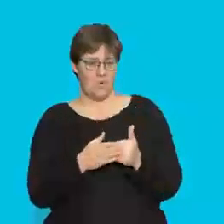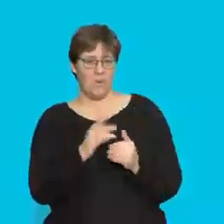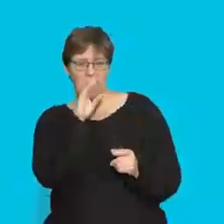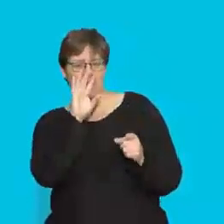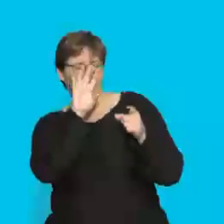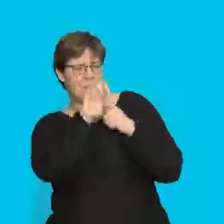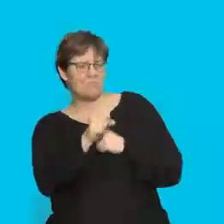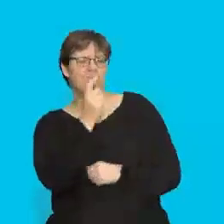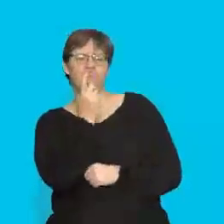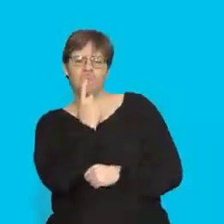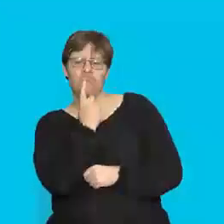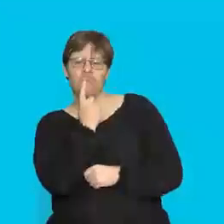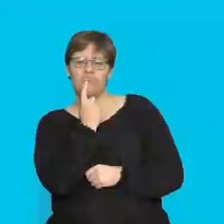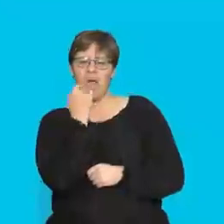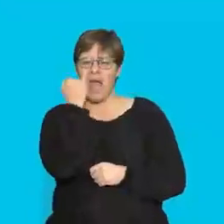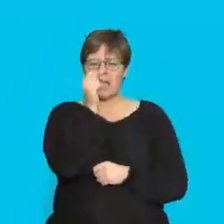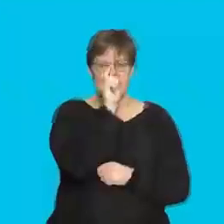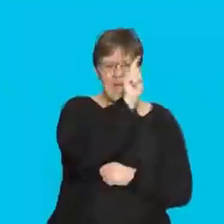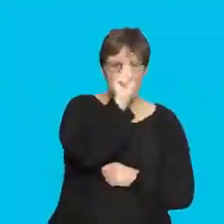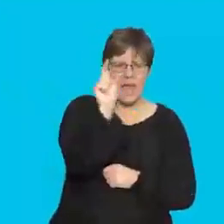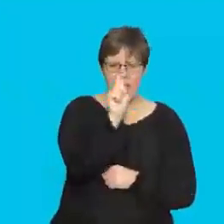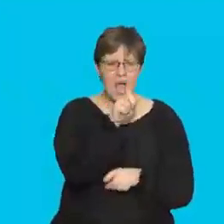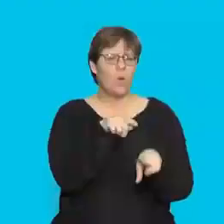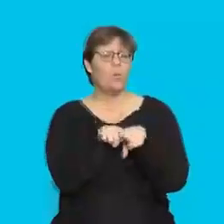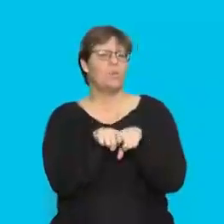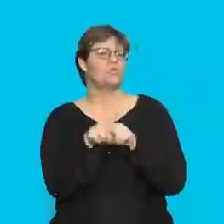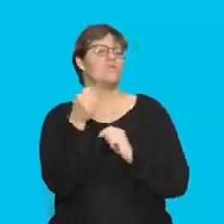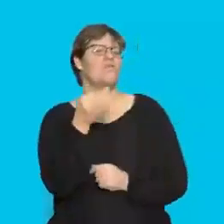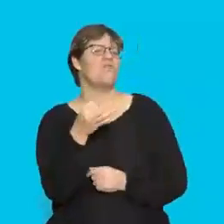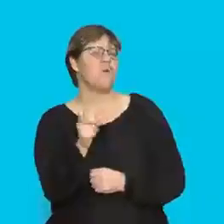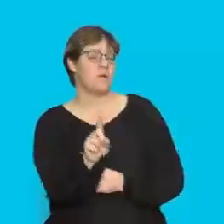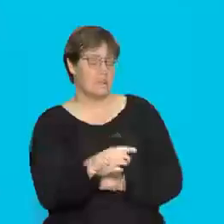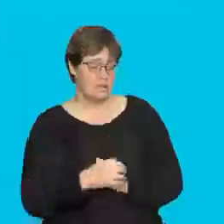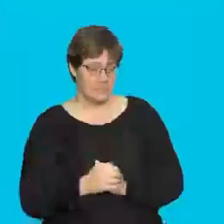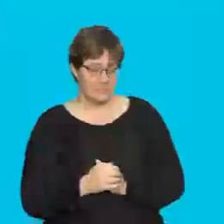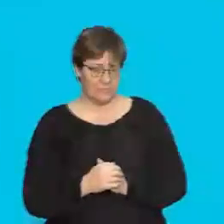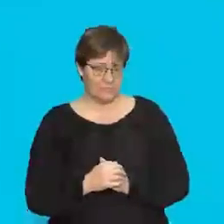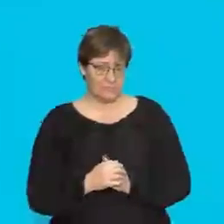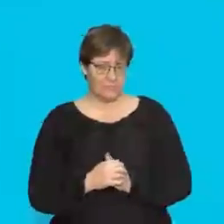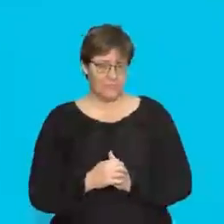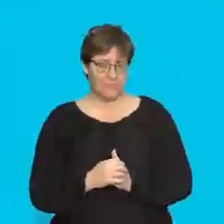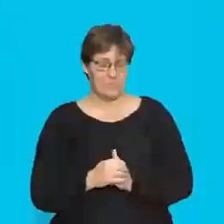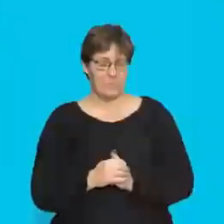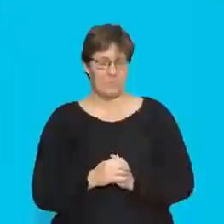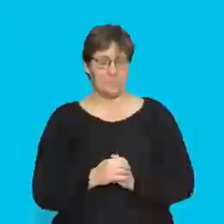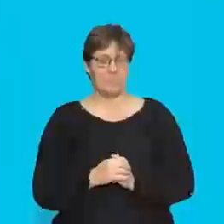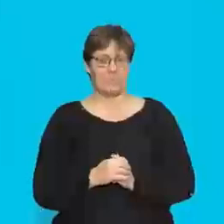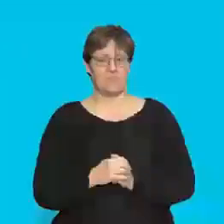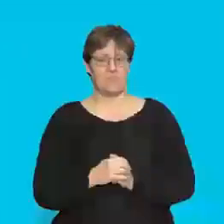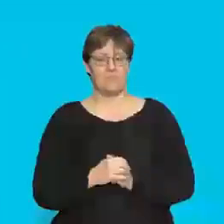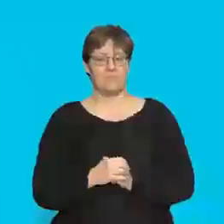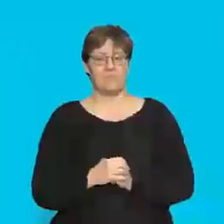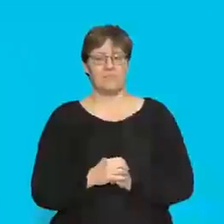and we'll talk about it, but predict those ideas of what is being competed for in